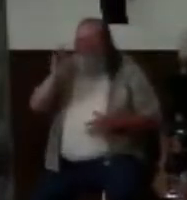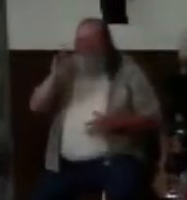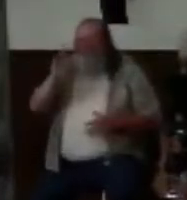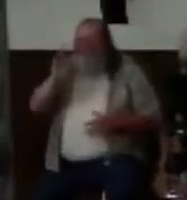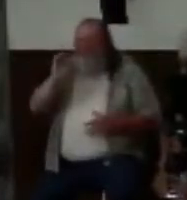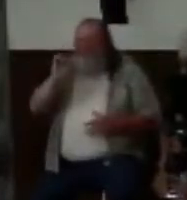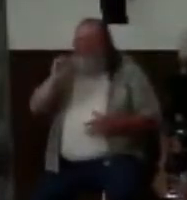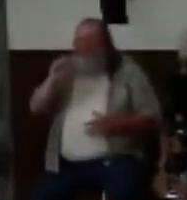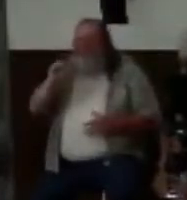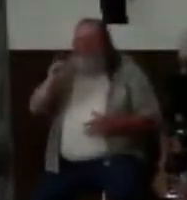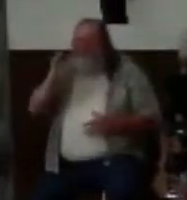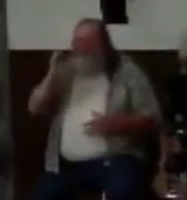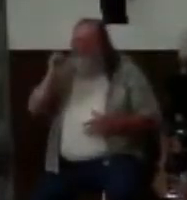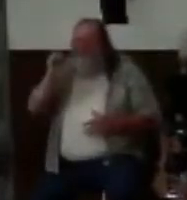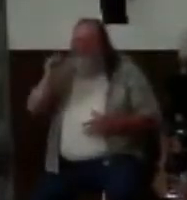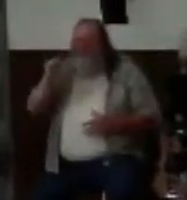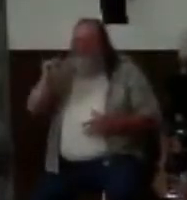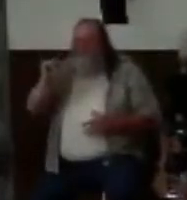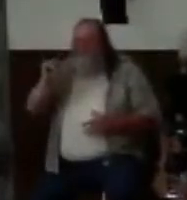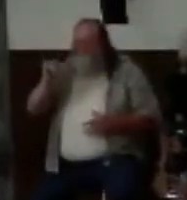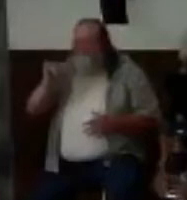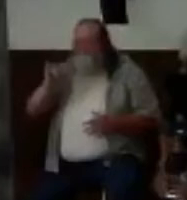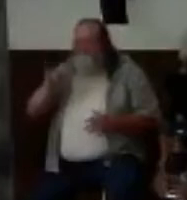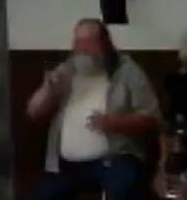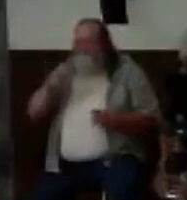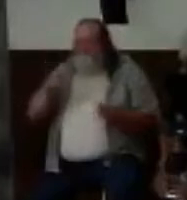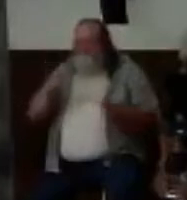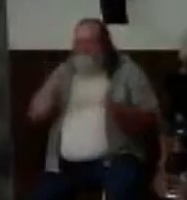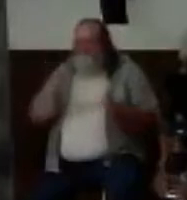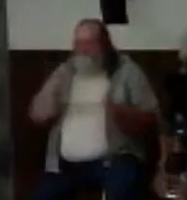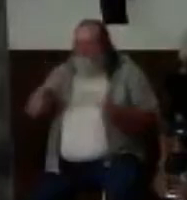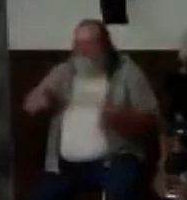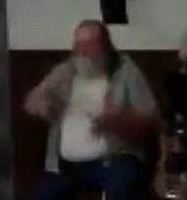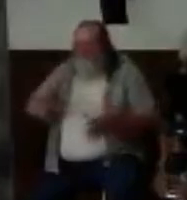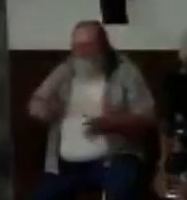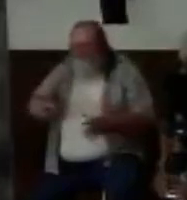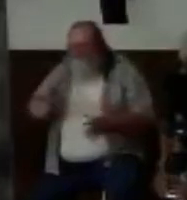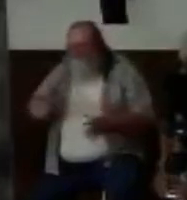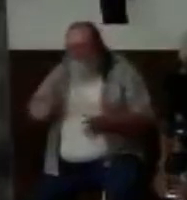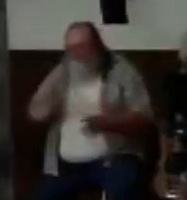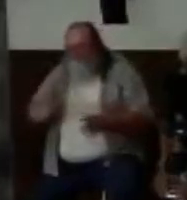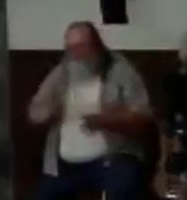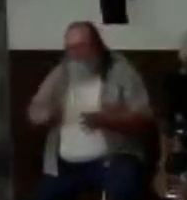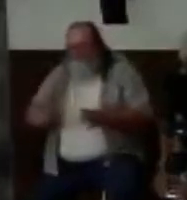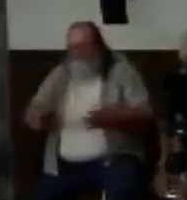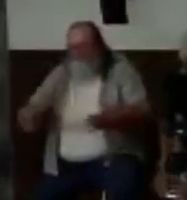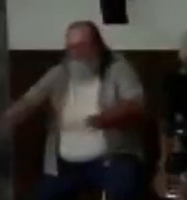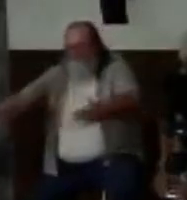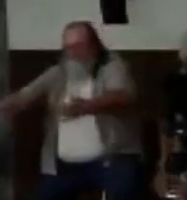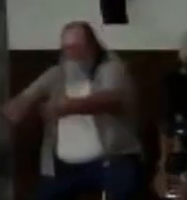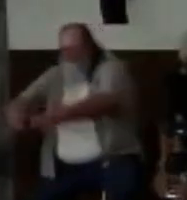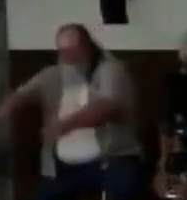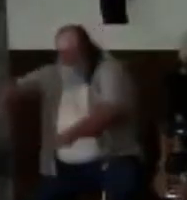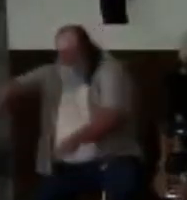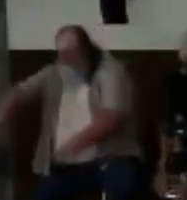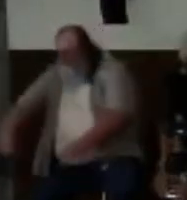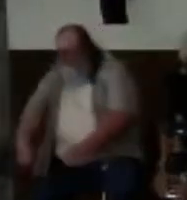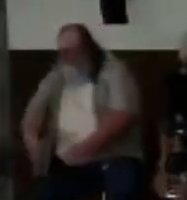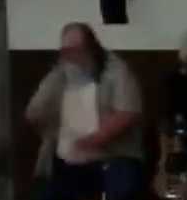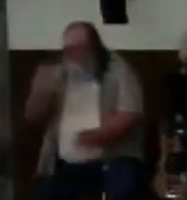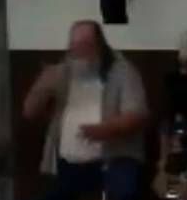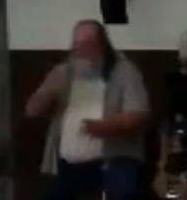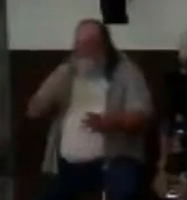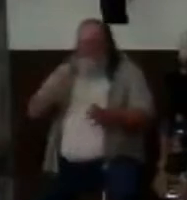water in a vase from the Pool of Siloam. Oh, I really want to go there. Why the significance of the Pool of